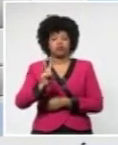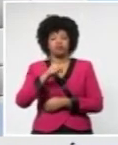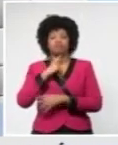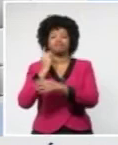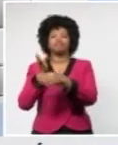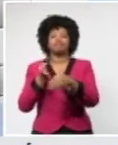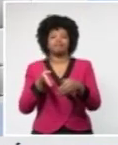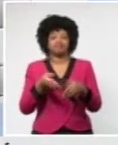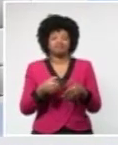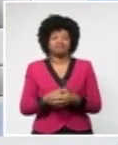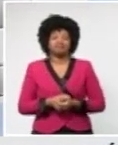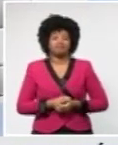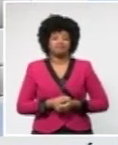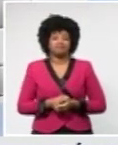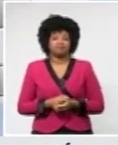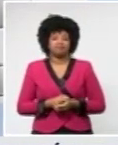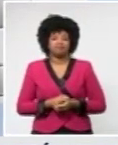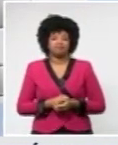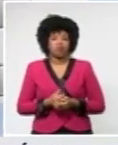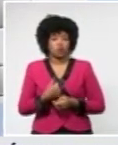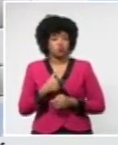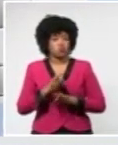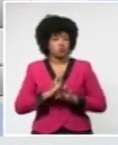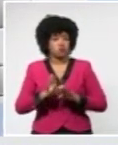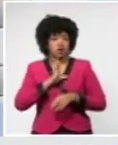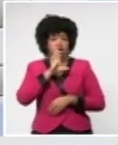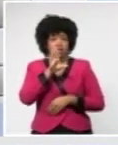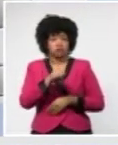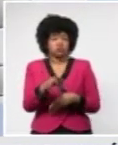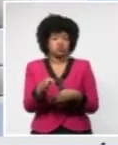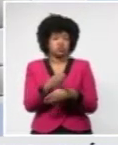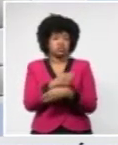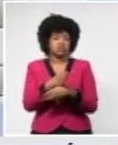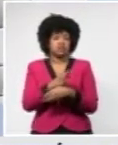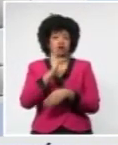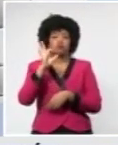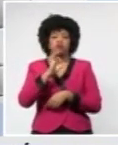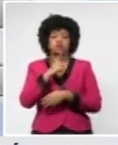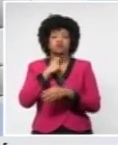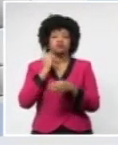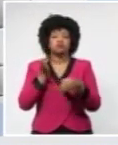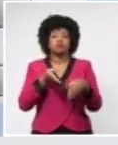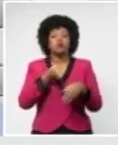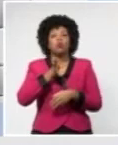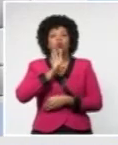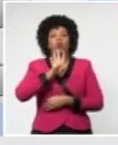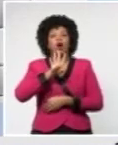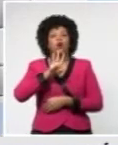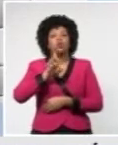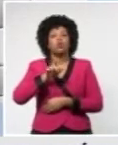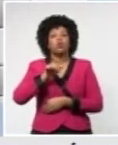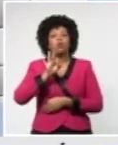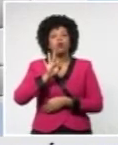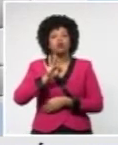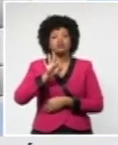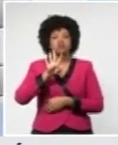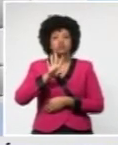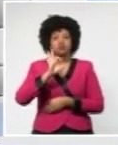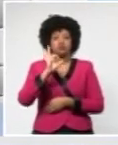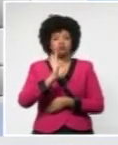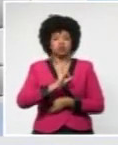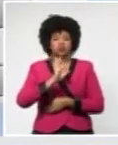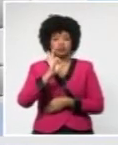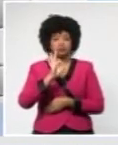The region of the Americas, as we have said, it remains as the epicenter of